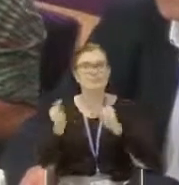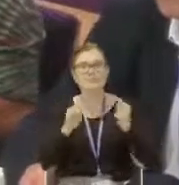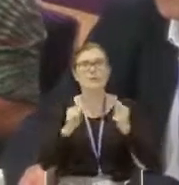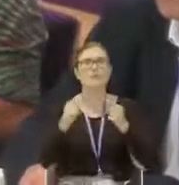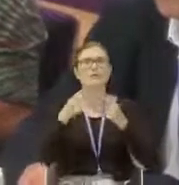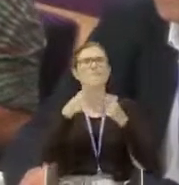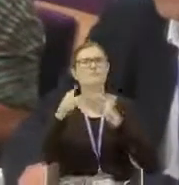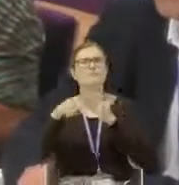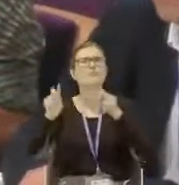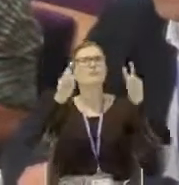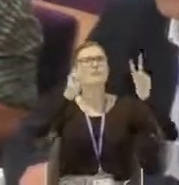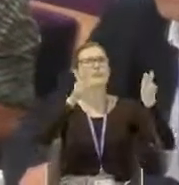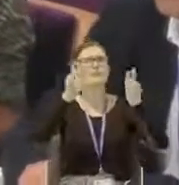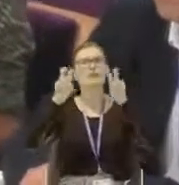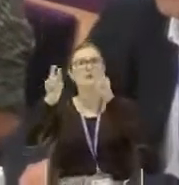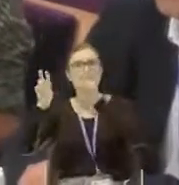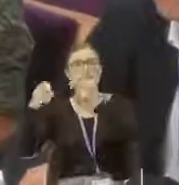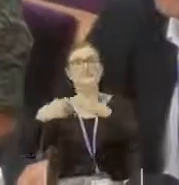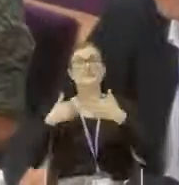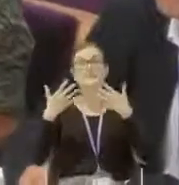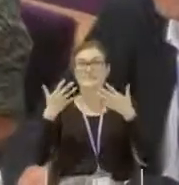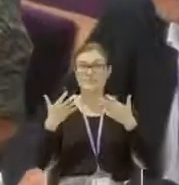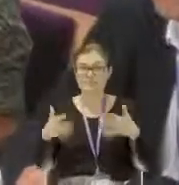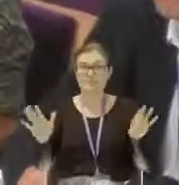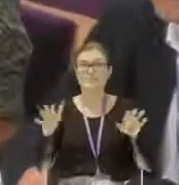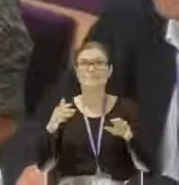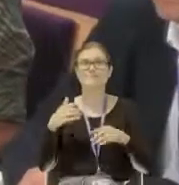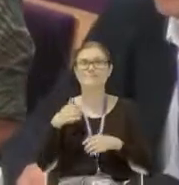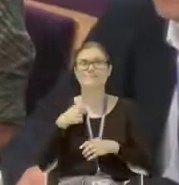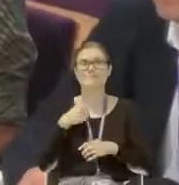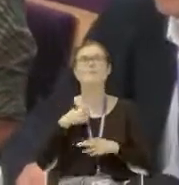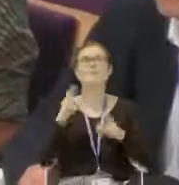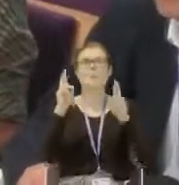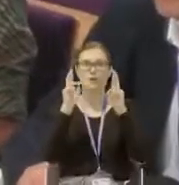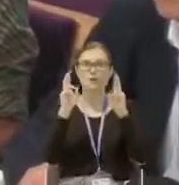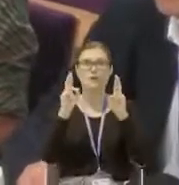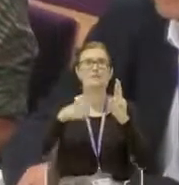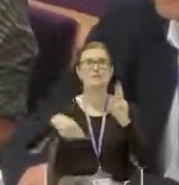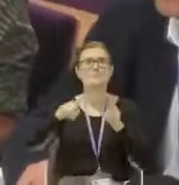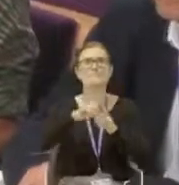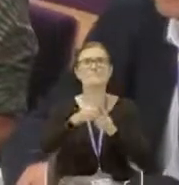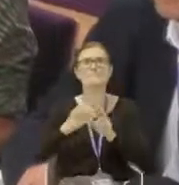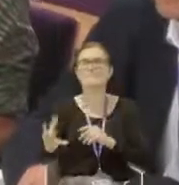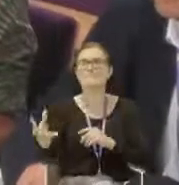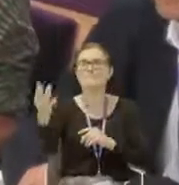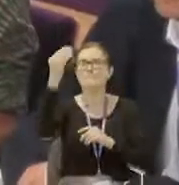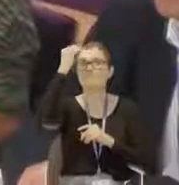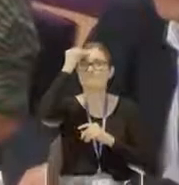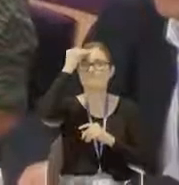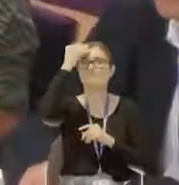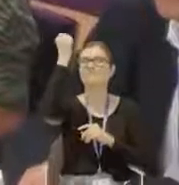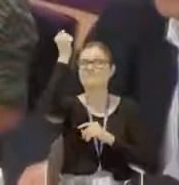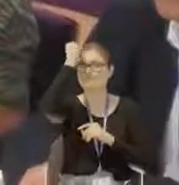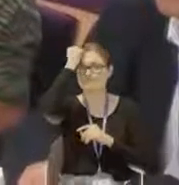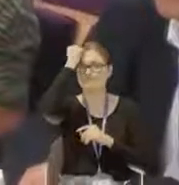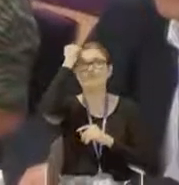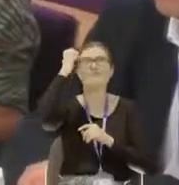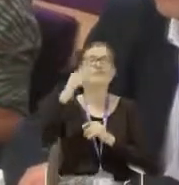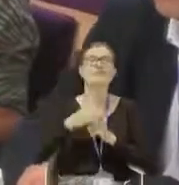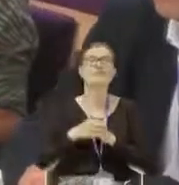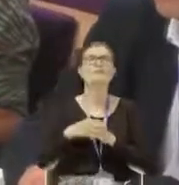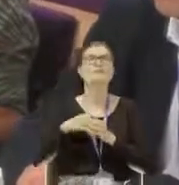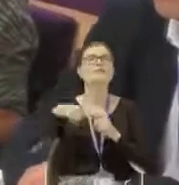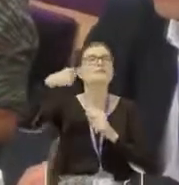next grouping of speakers to deepen the conversation and add further provocations. Thus far, we've heard themes